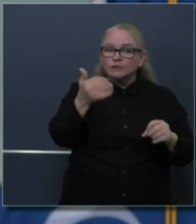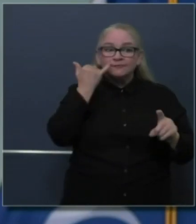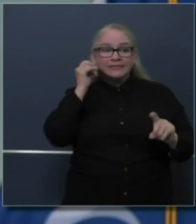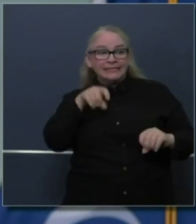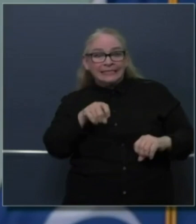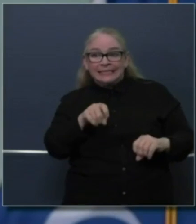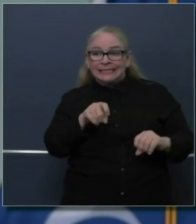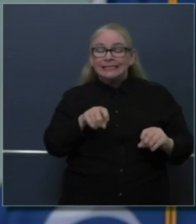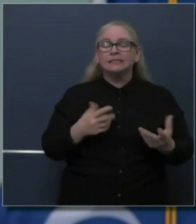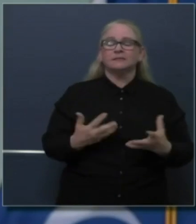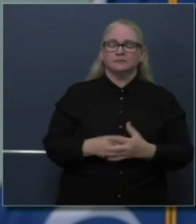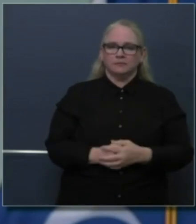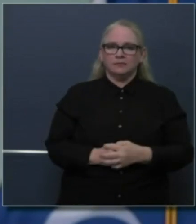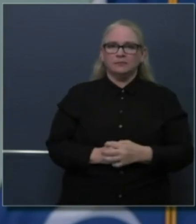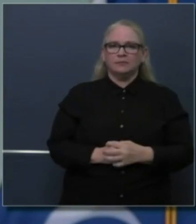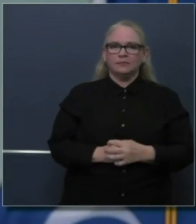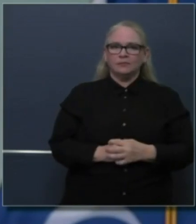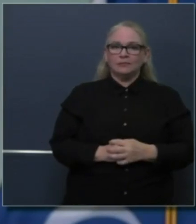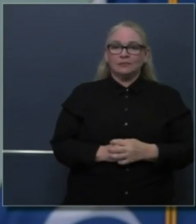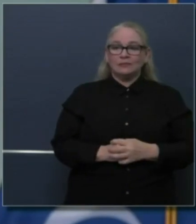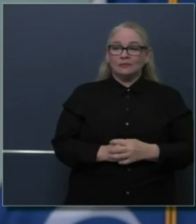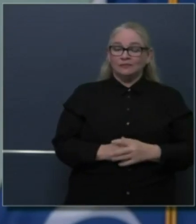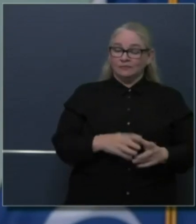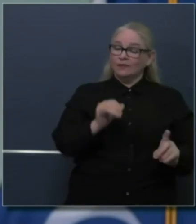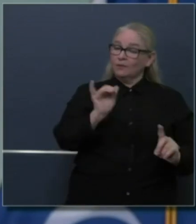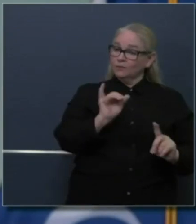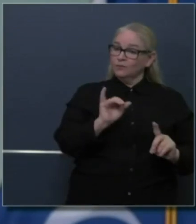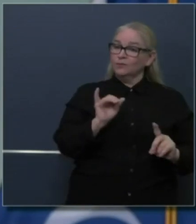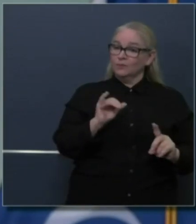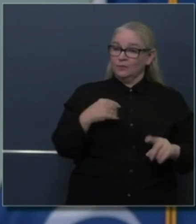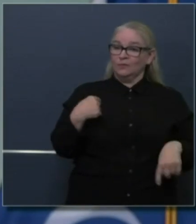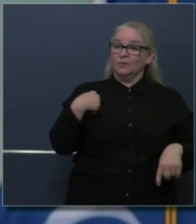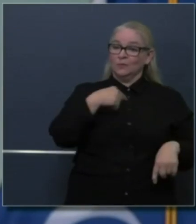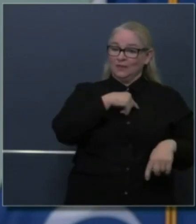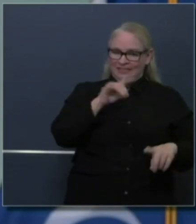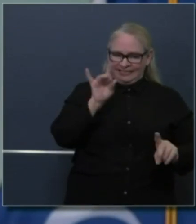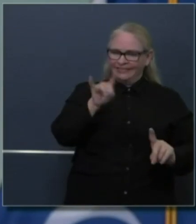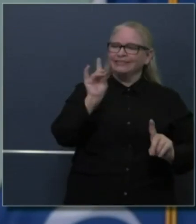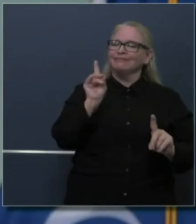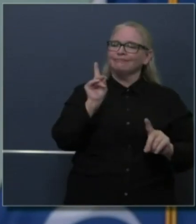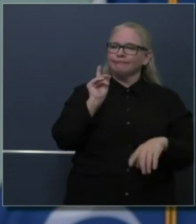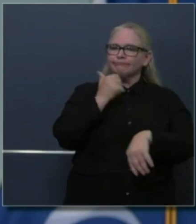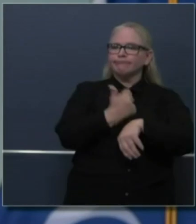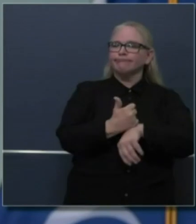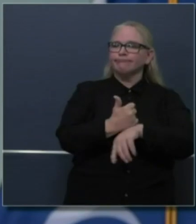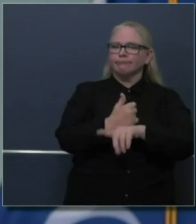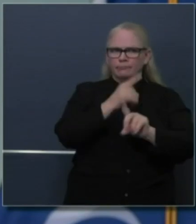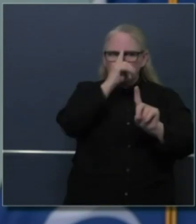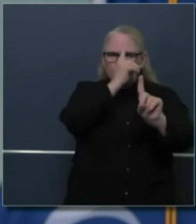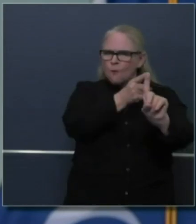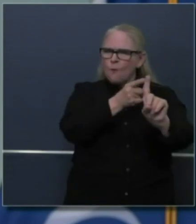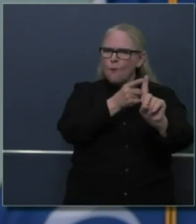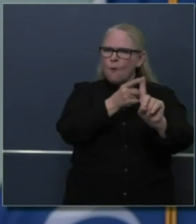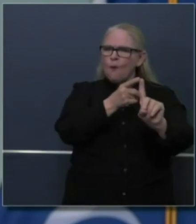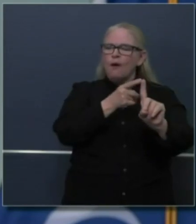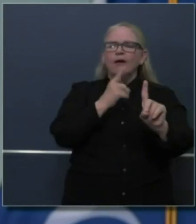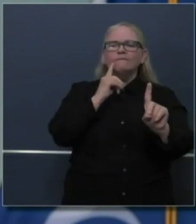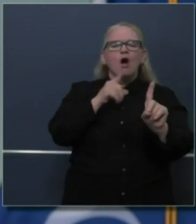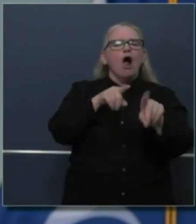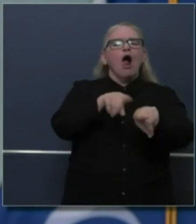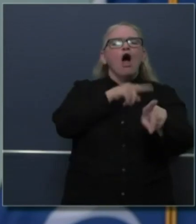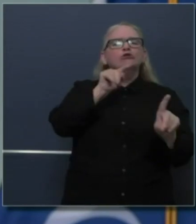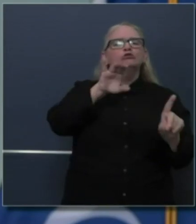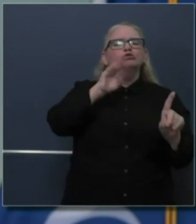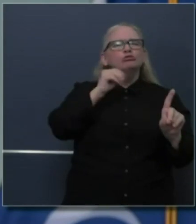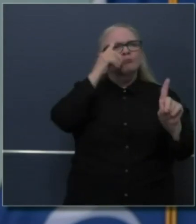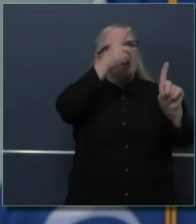bolster up. We were able to also put down a marker that we were going to commit to the long term. I don't know of a state in